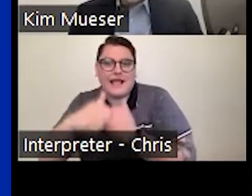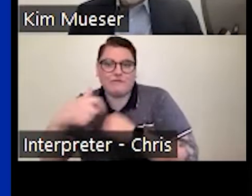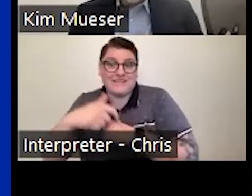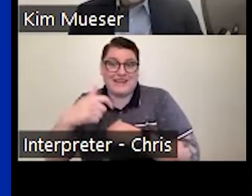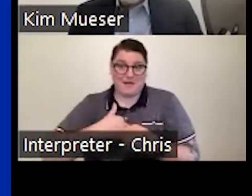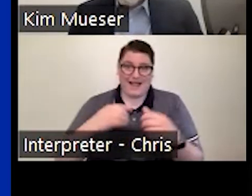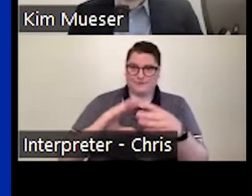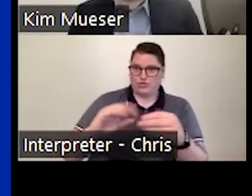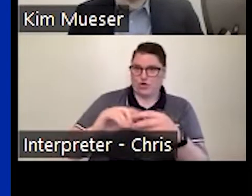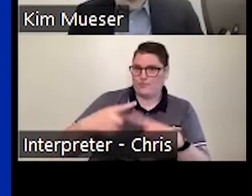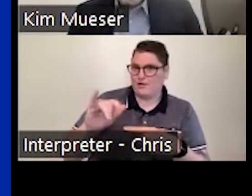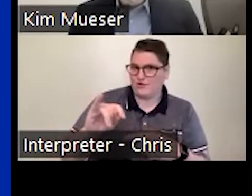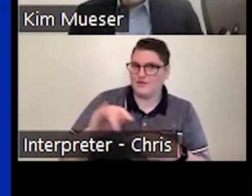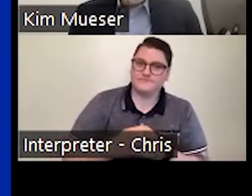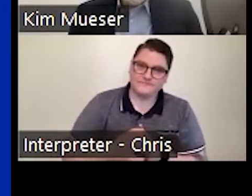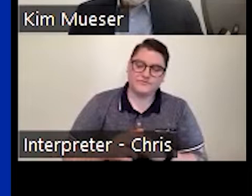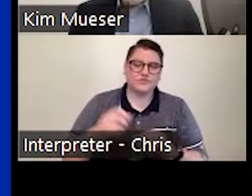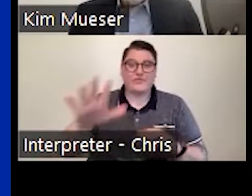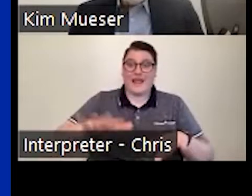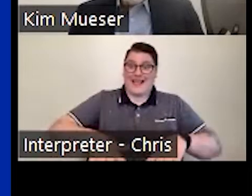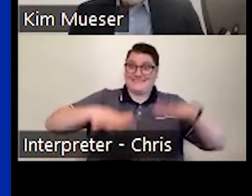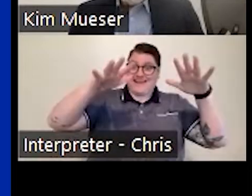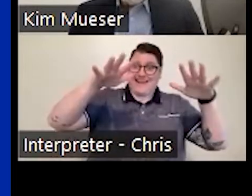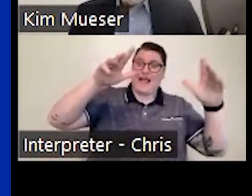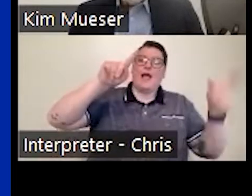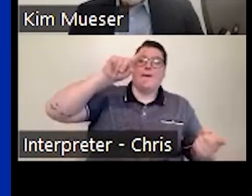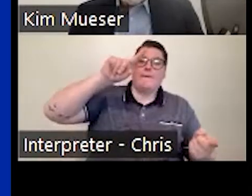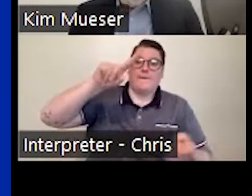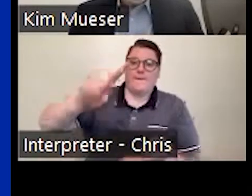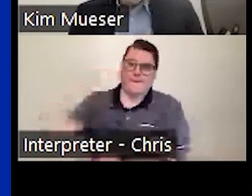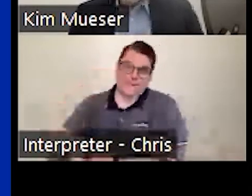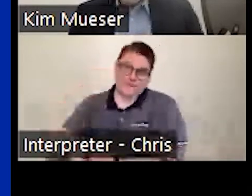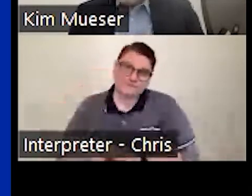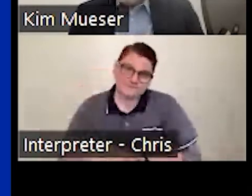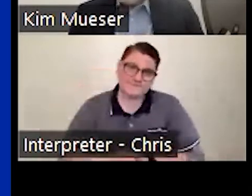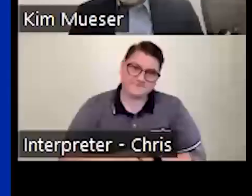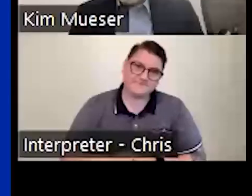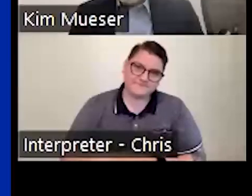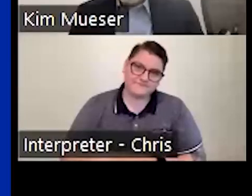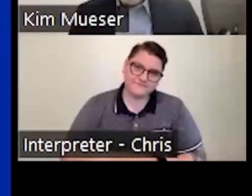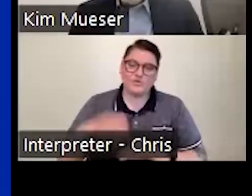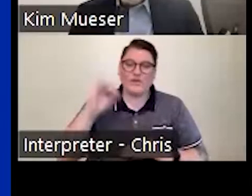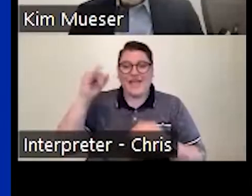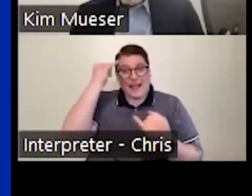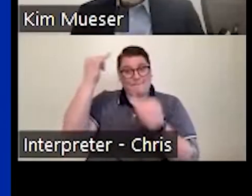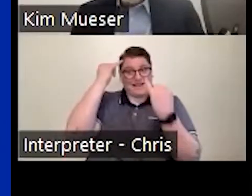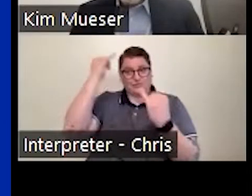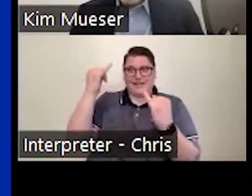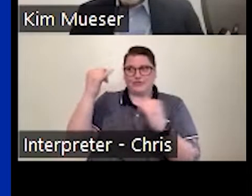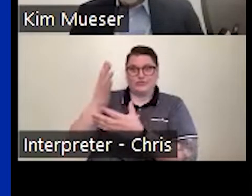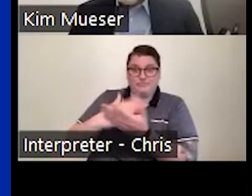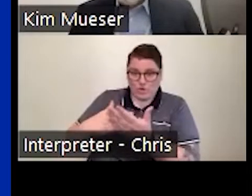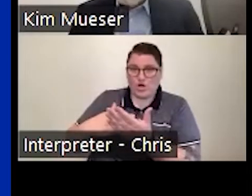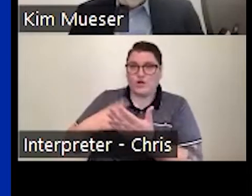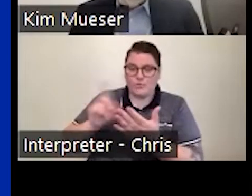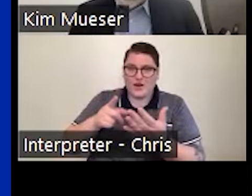the anxiety very gradually goes down. And so in the imaginal component of exposure treatment, you simply have people go